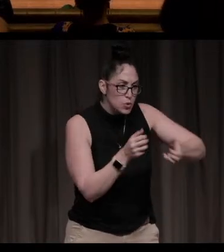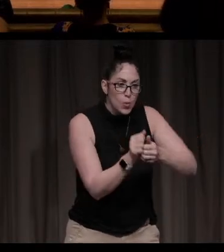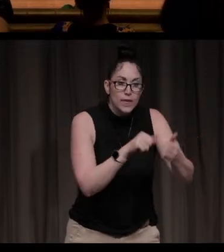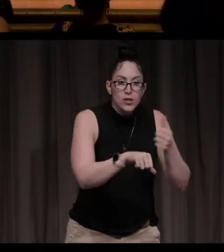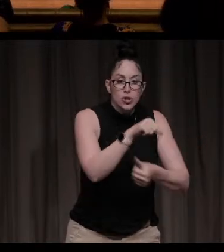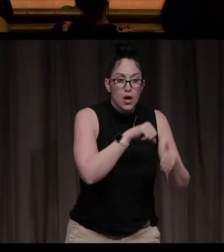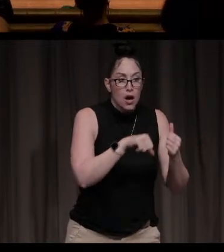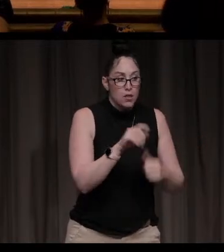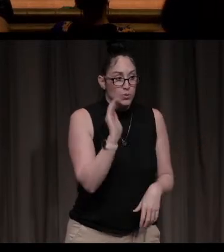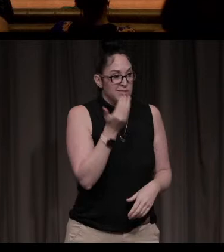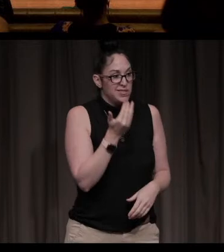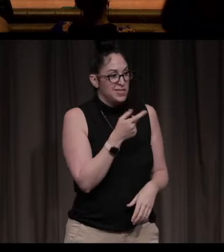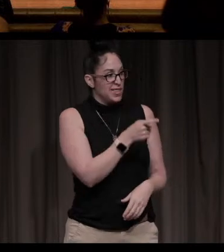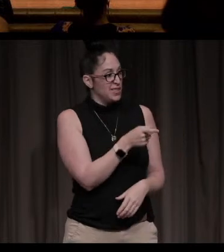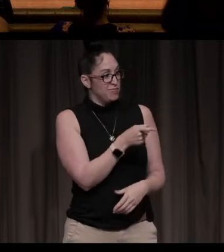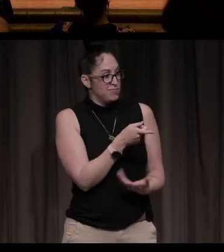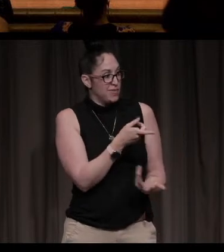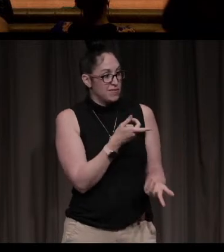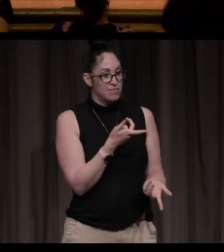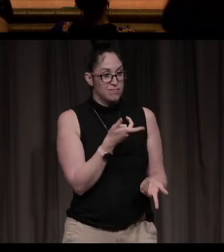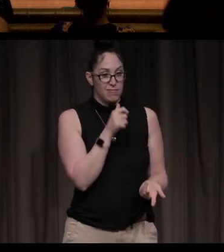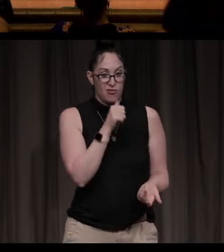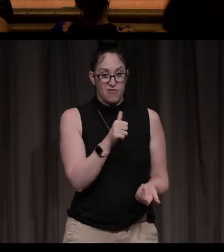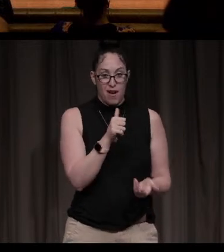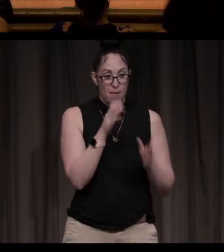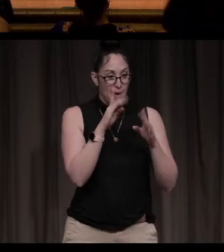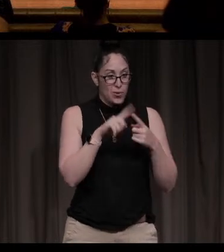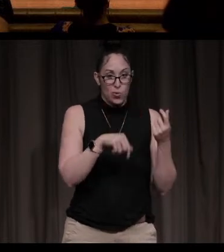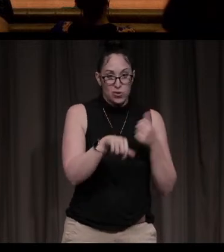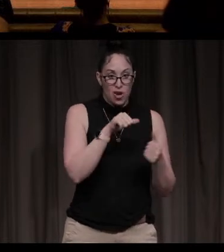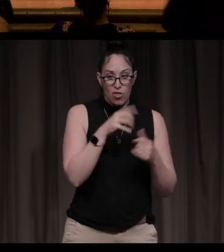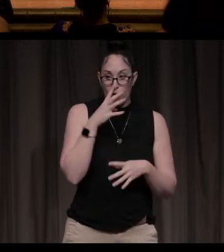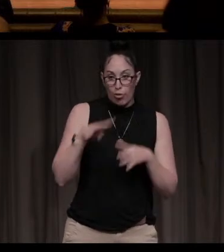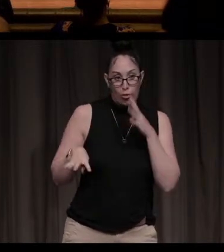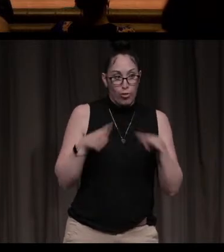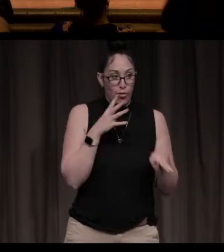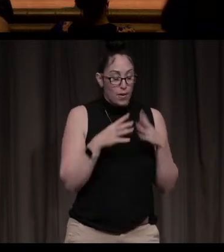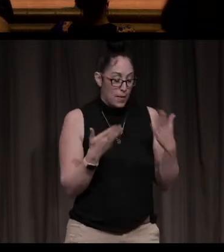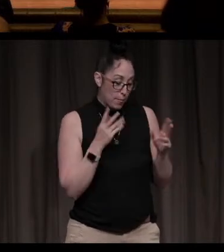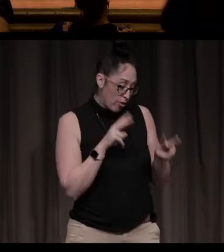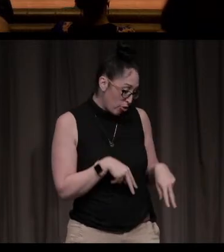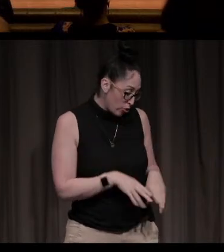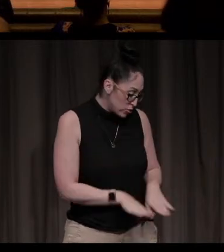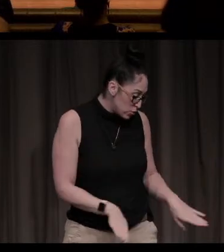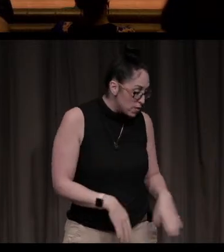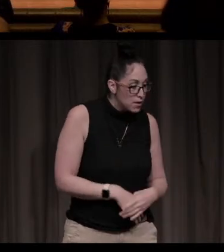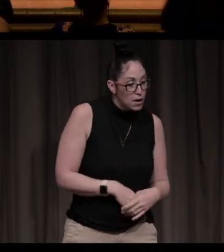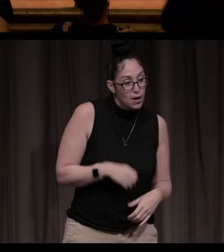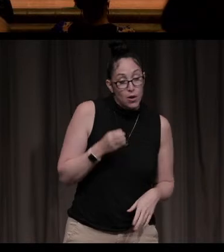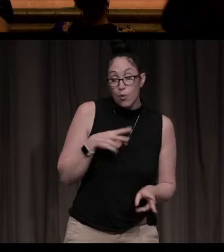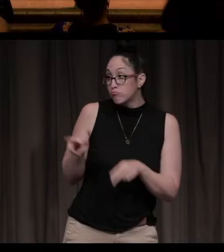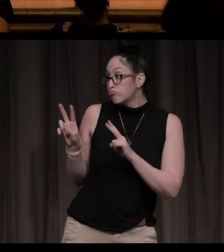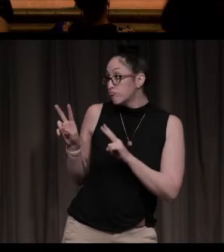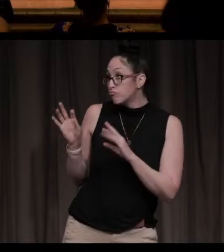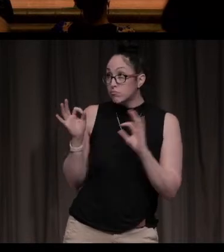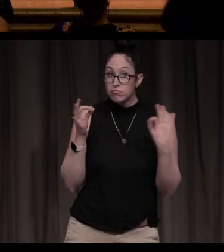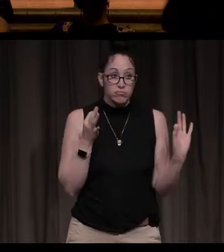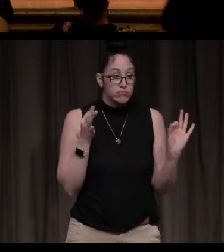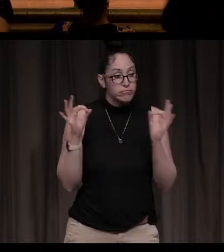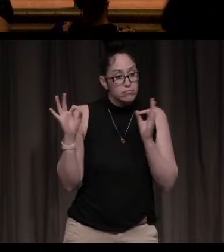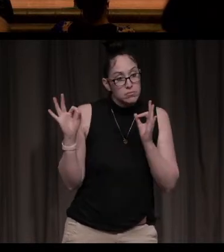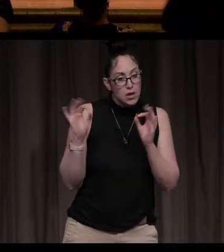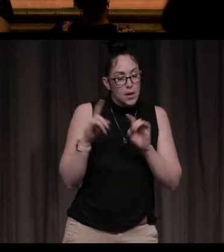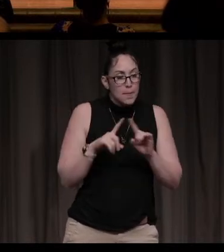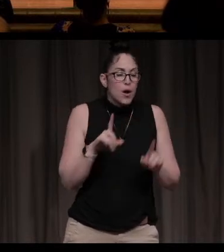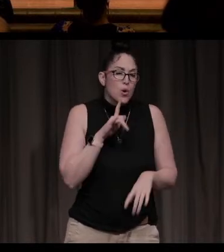like, they're not even paying attention to one another. Like, when elders are speaking, they might be looking at the ground or looking over here, but it's the things